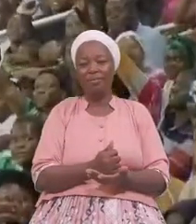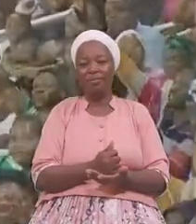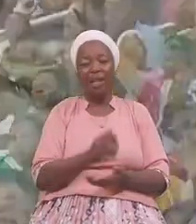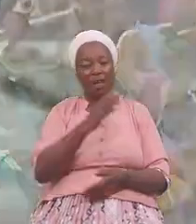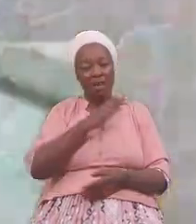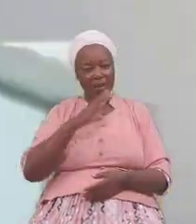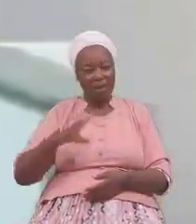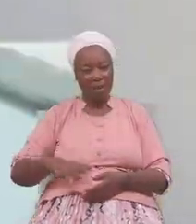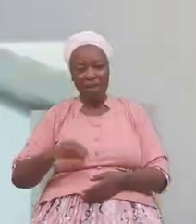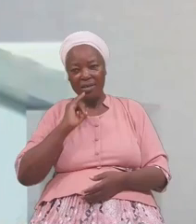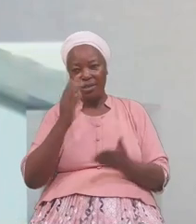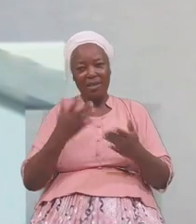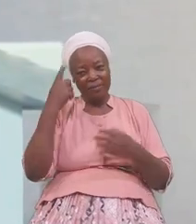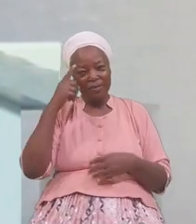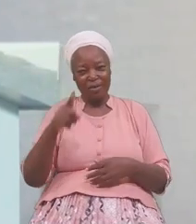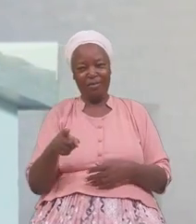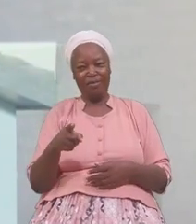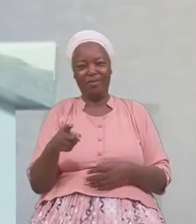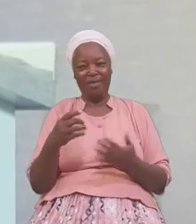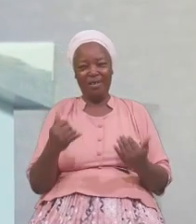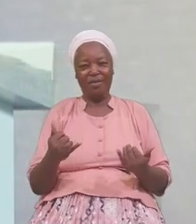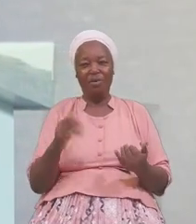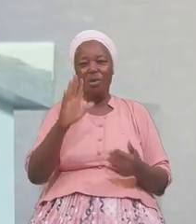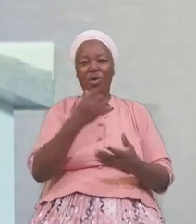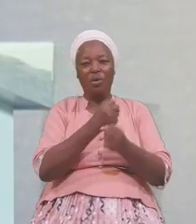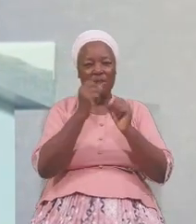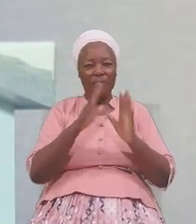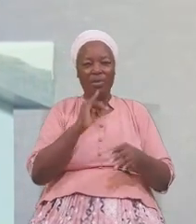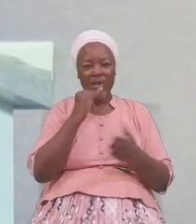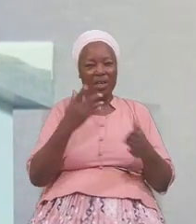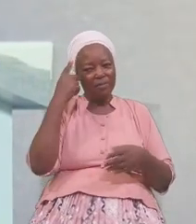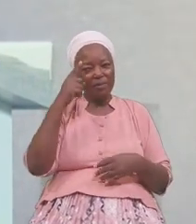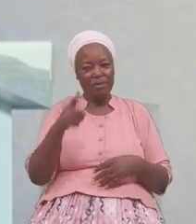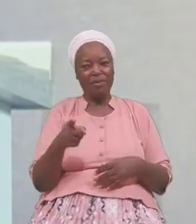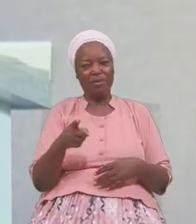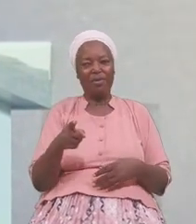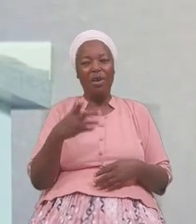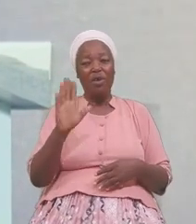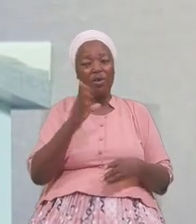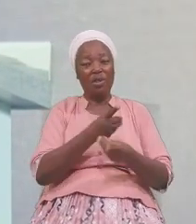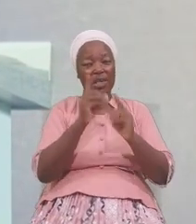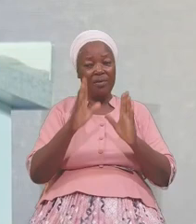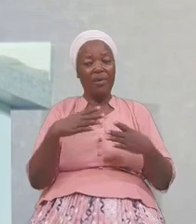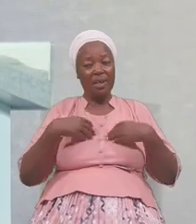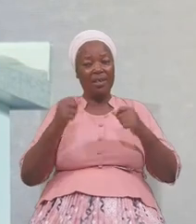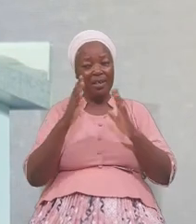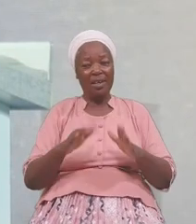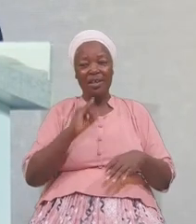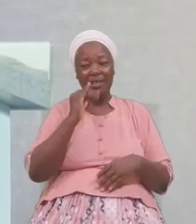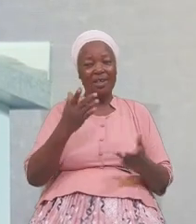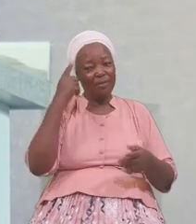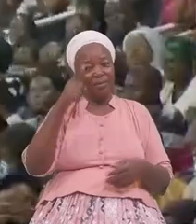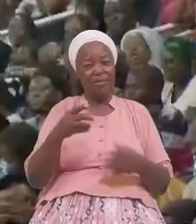Christ is here for you. Your Savior is here for you. Your Deliverer, Healer is here for